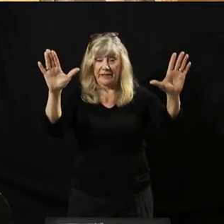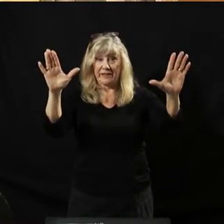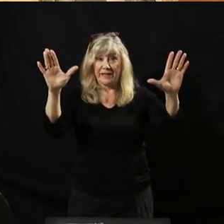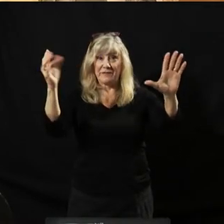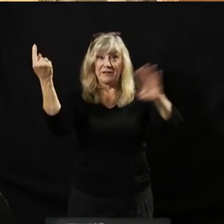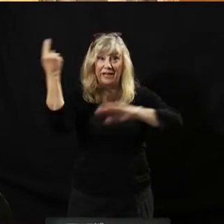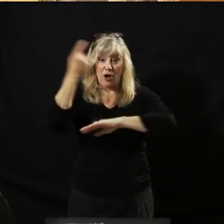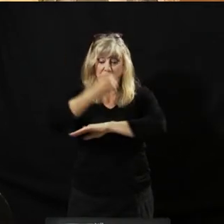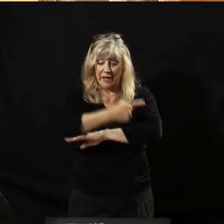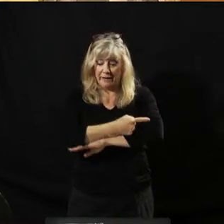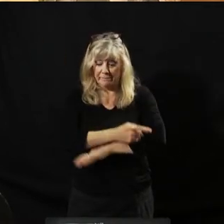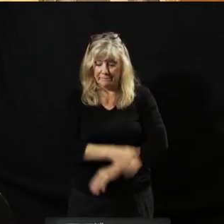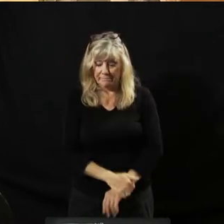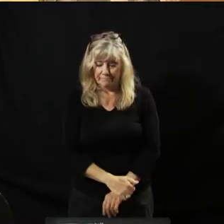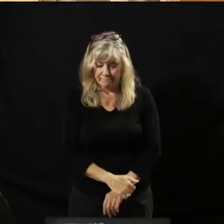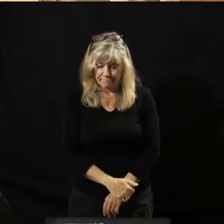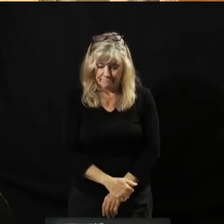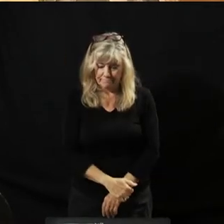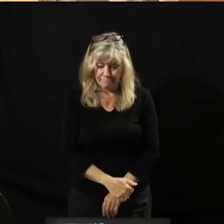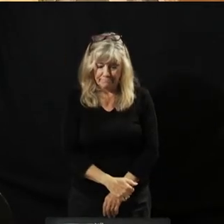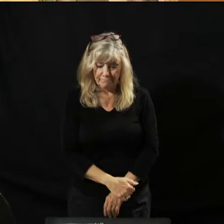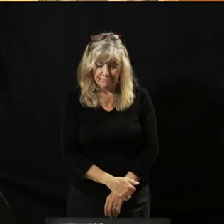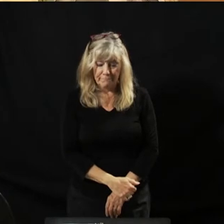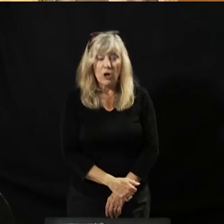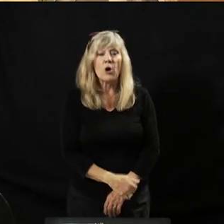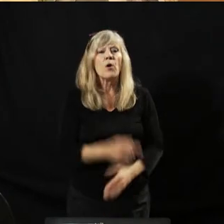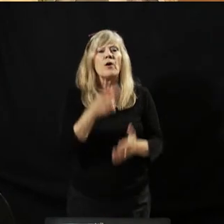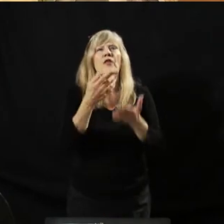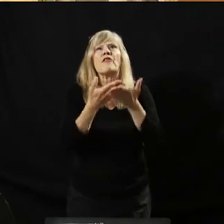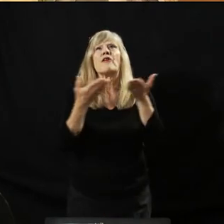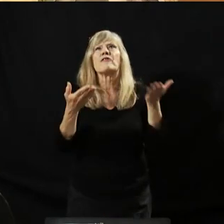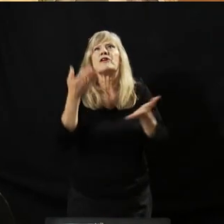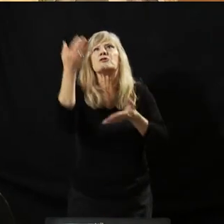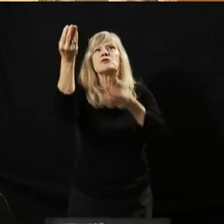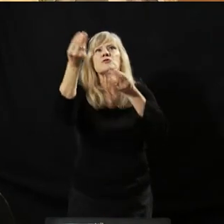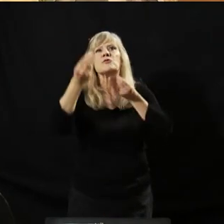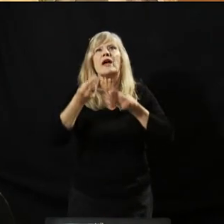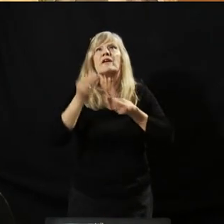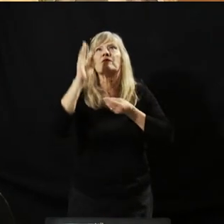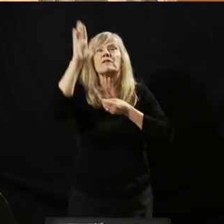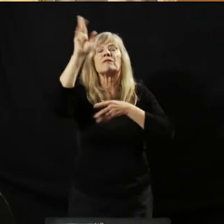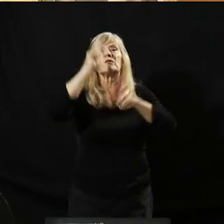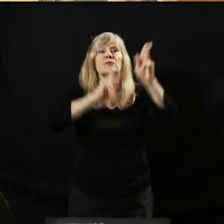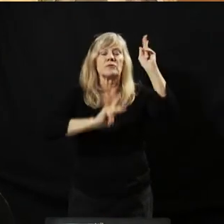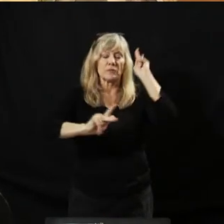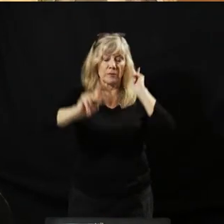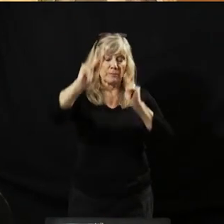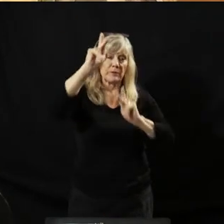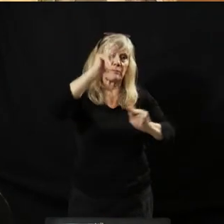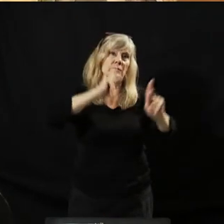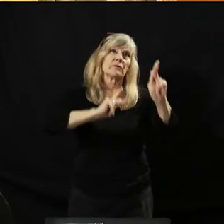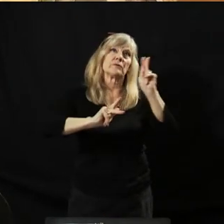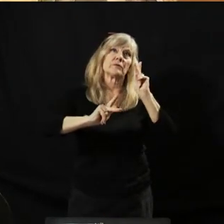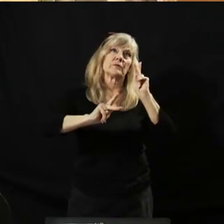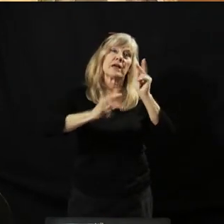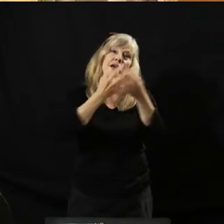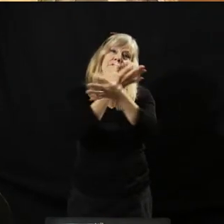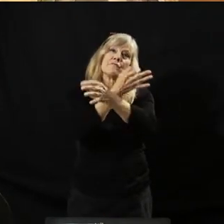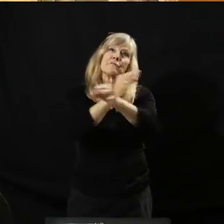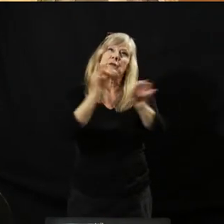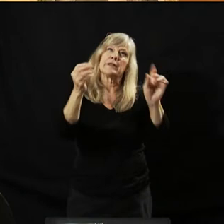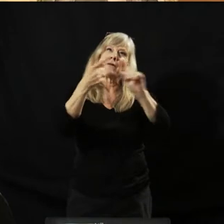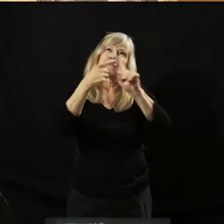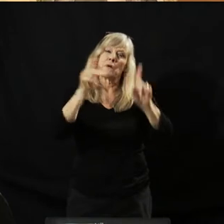day, for what you once bestowed on a single people, freeing them from